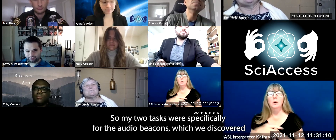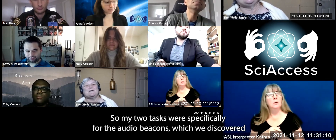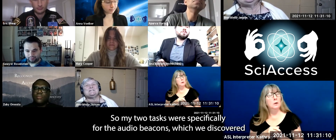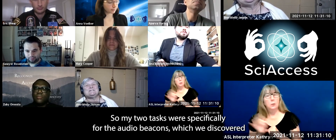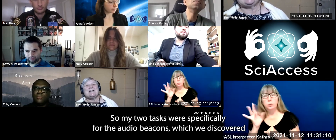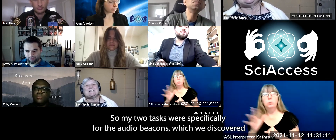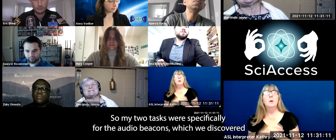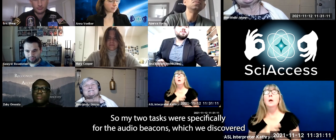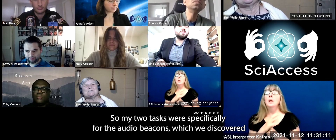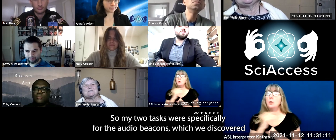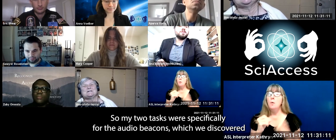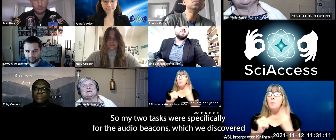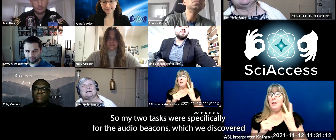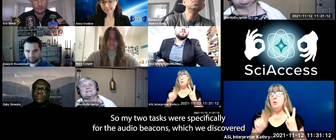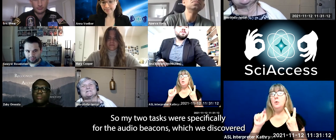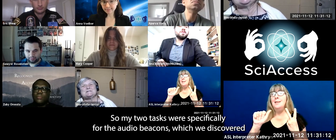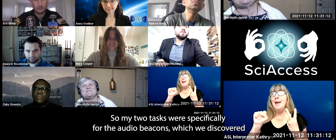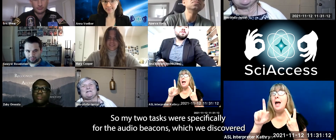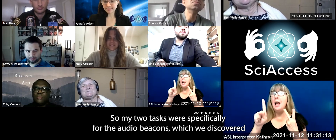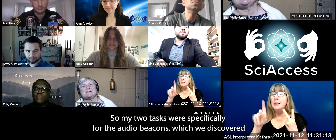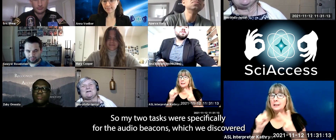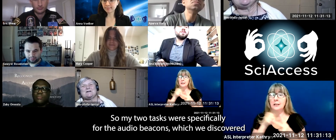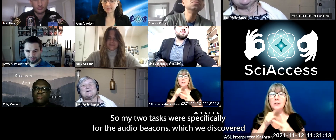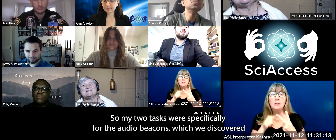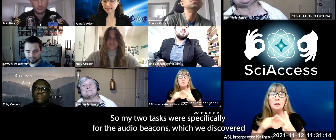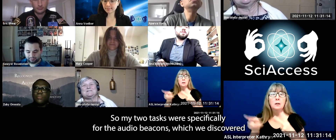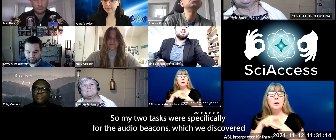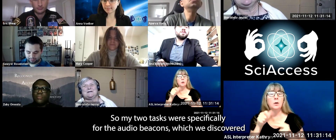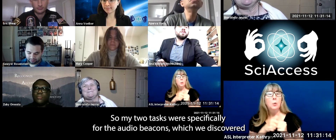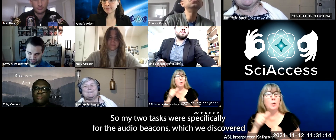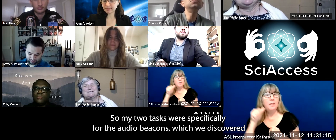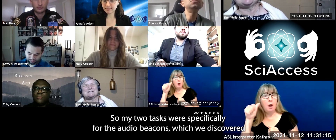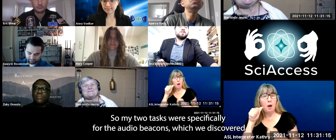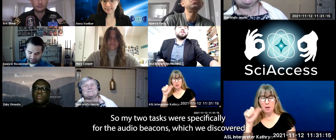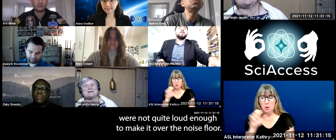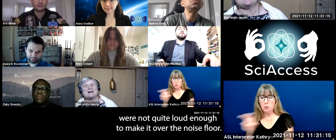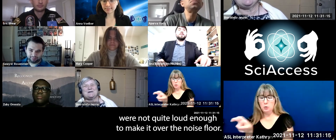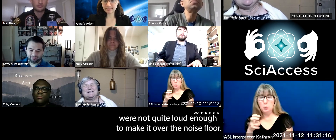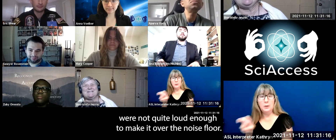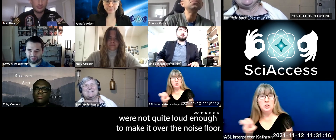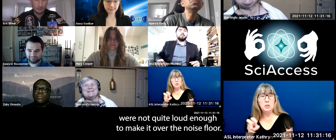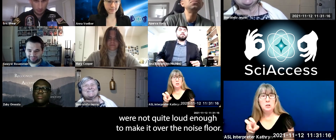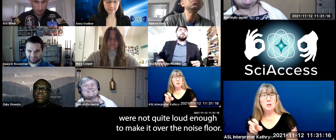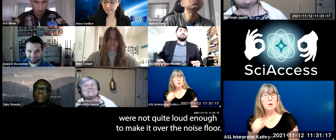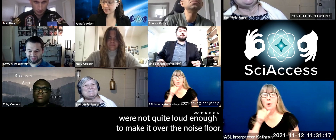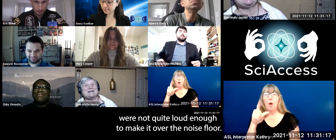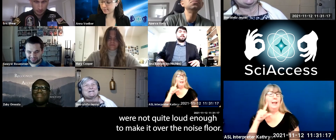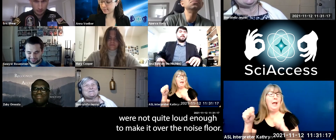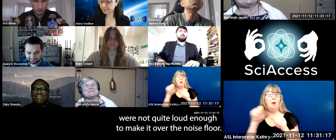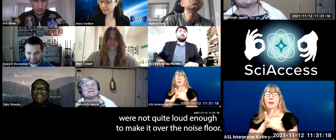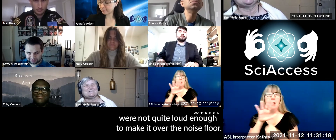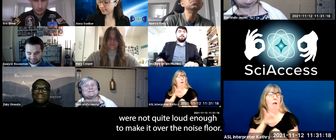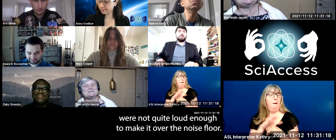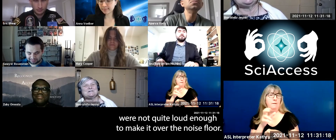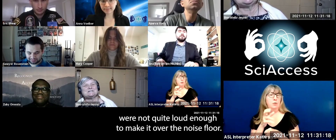So my 2 tasks were specifically with the audio beacons, which we discovered were not quite loud enough to make it